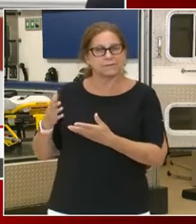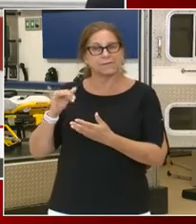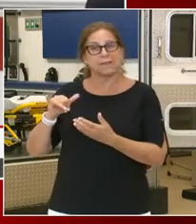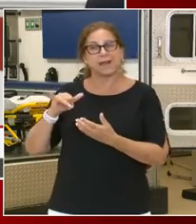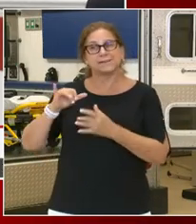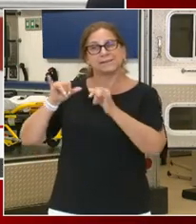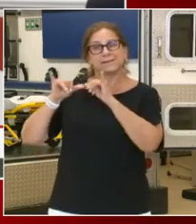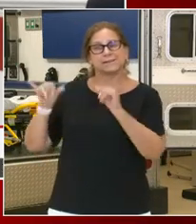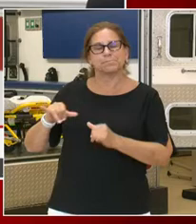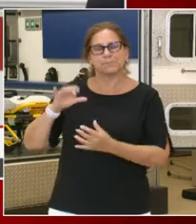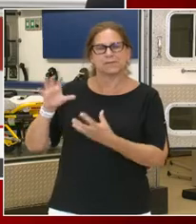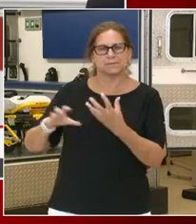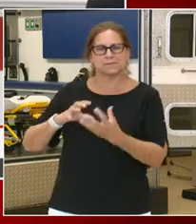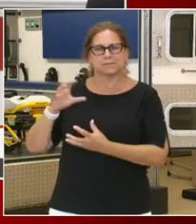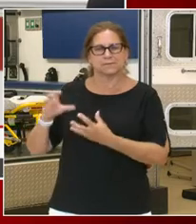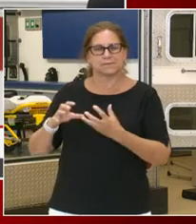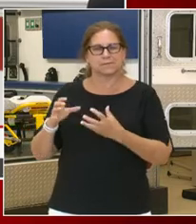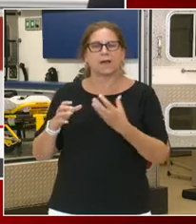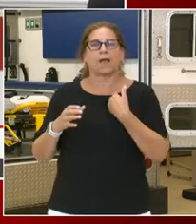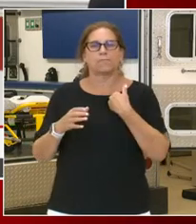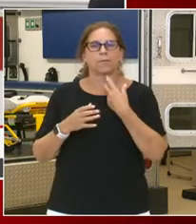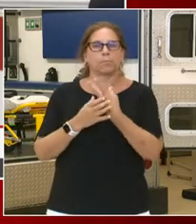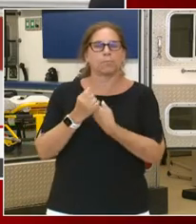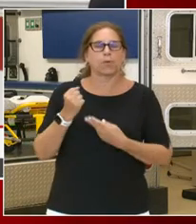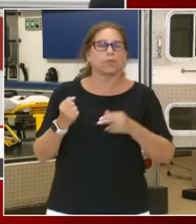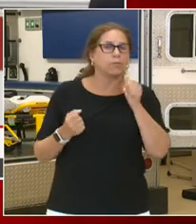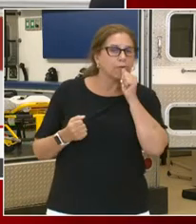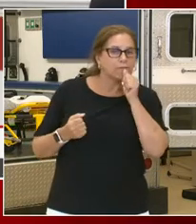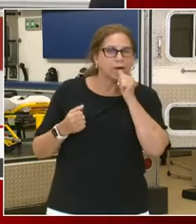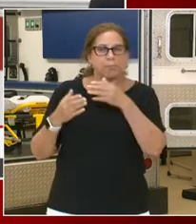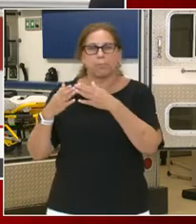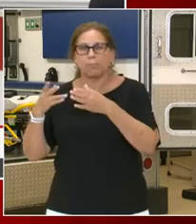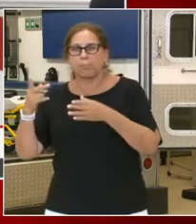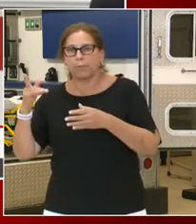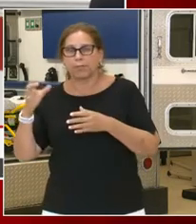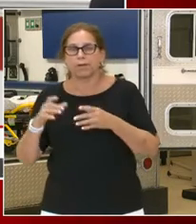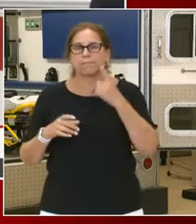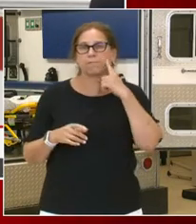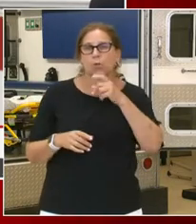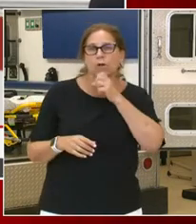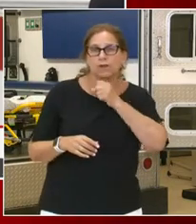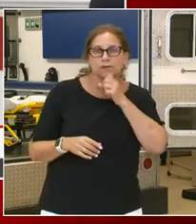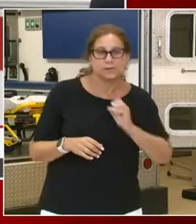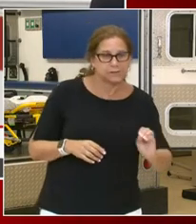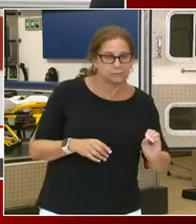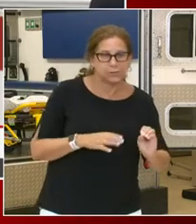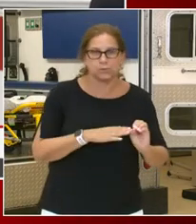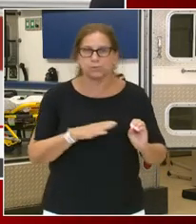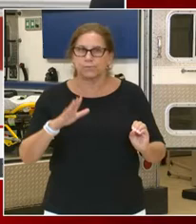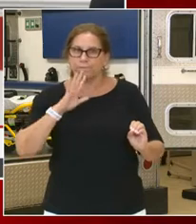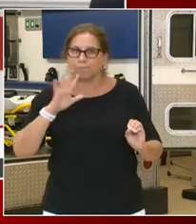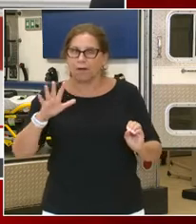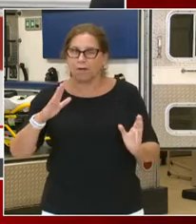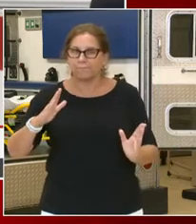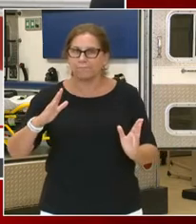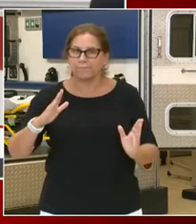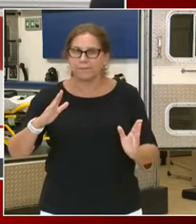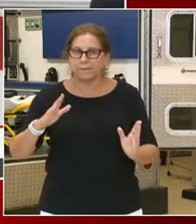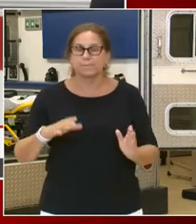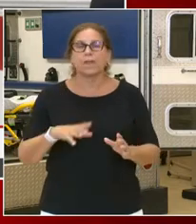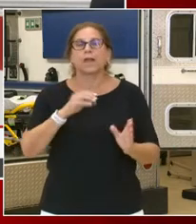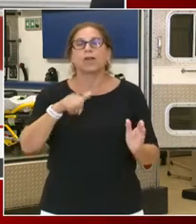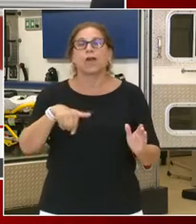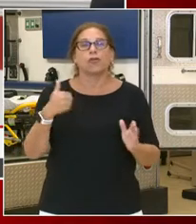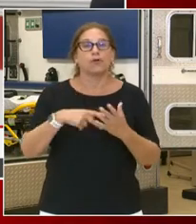childcare, which means for our children ages 0 to 5, they're served by nearly 480 private childcare providers, as well as our schools who